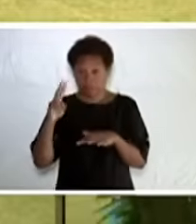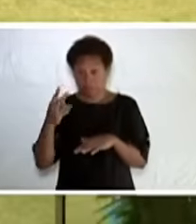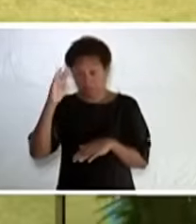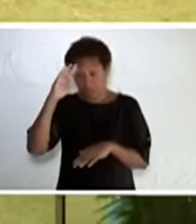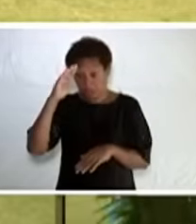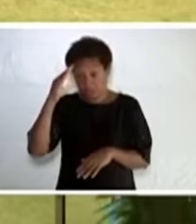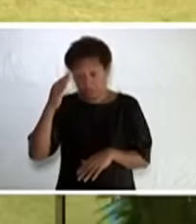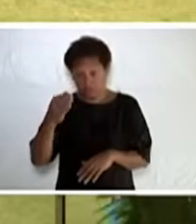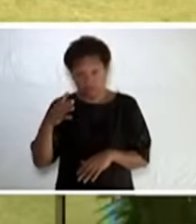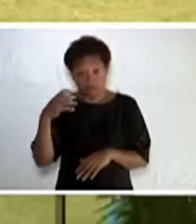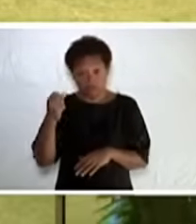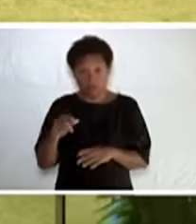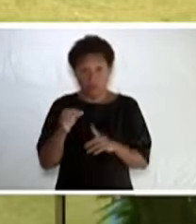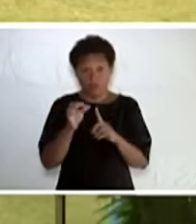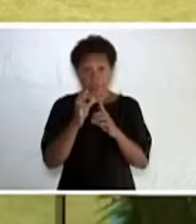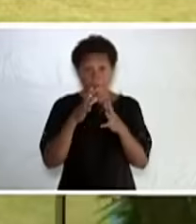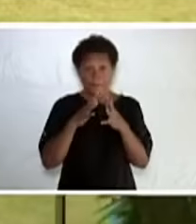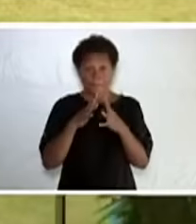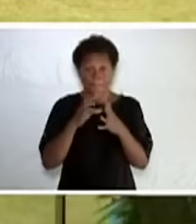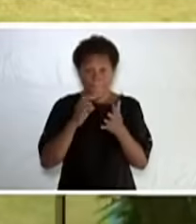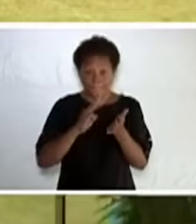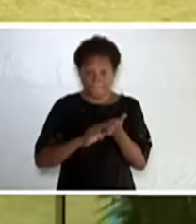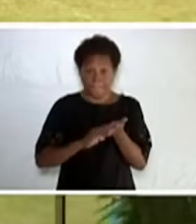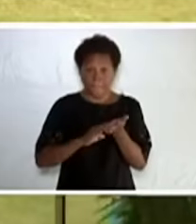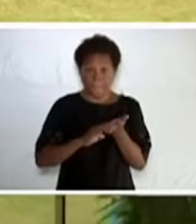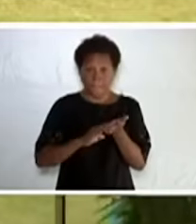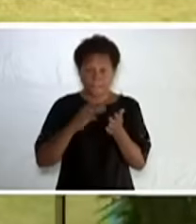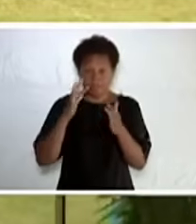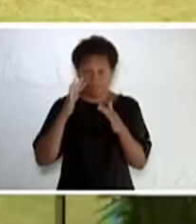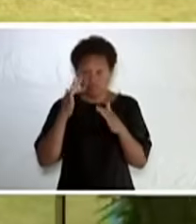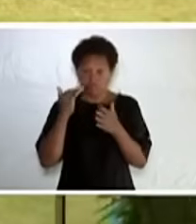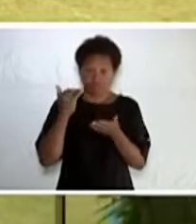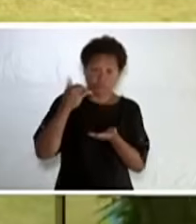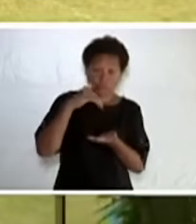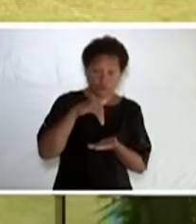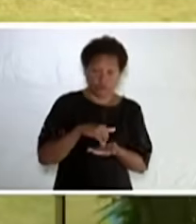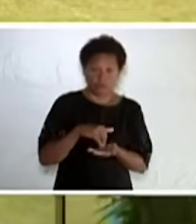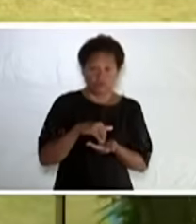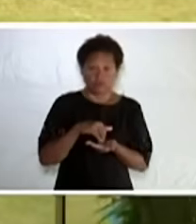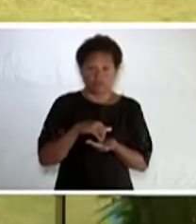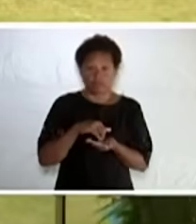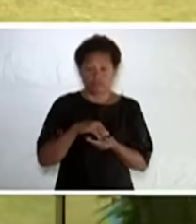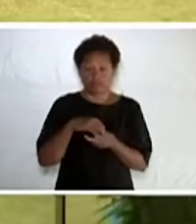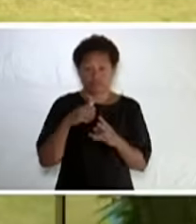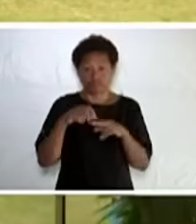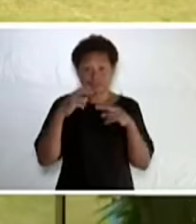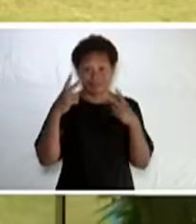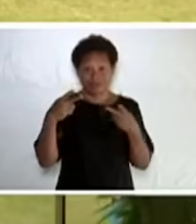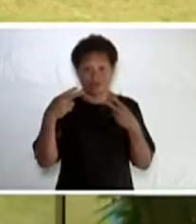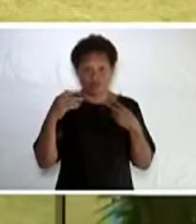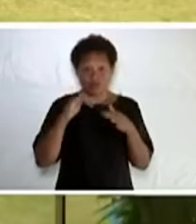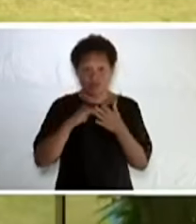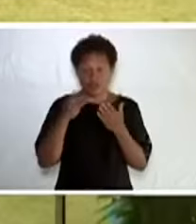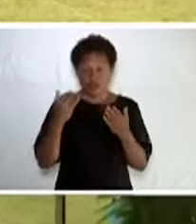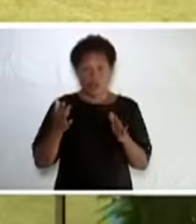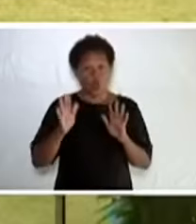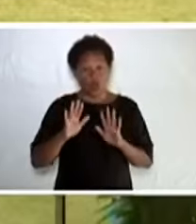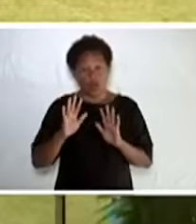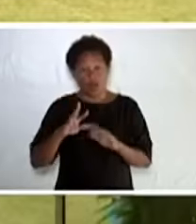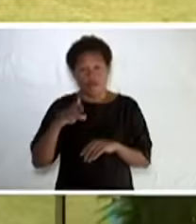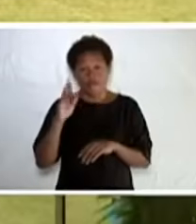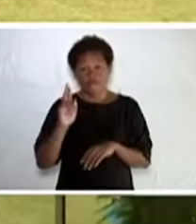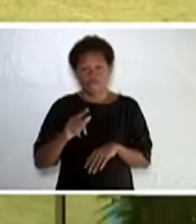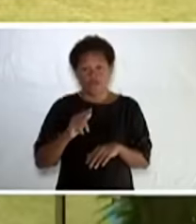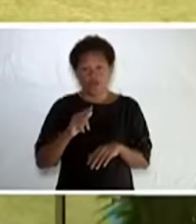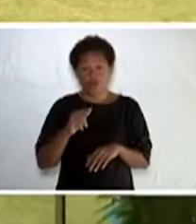was accorded to the Honorable Prime Minister upon his arrival. And as you keep watching now, we are waiting for